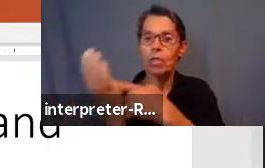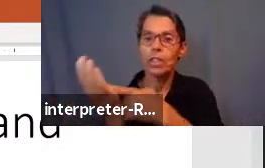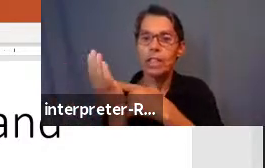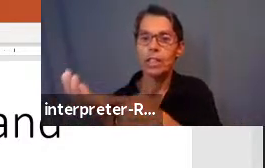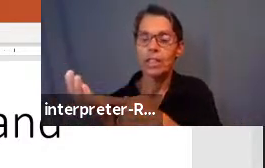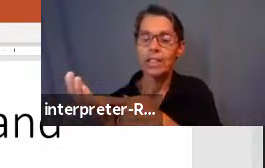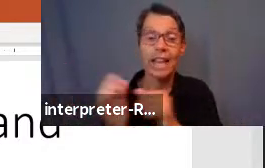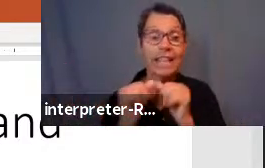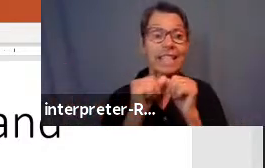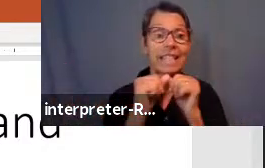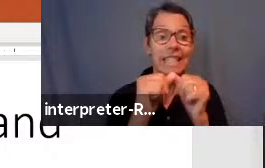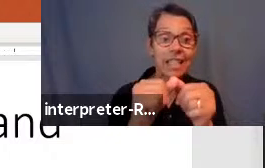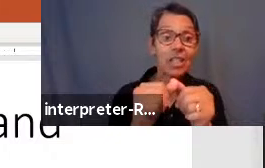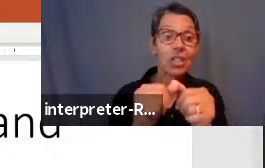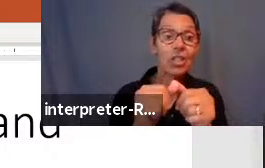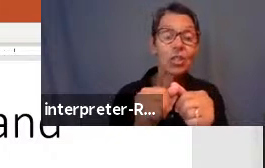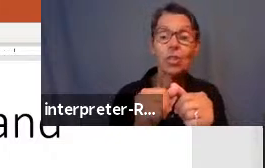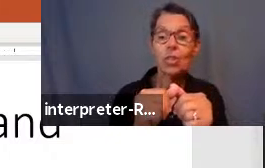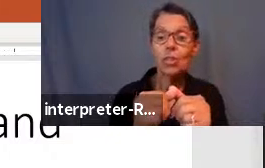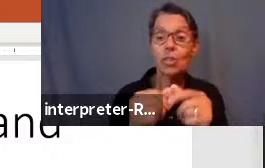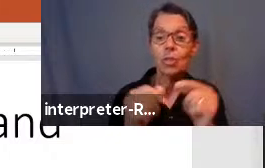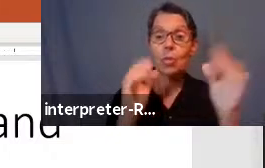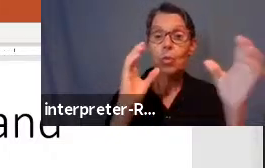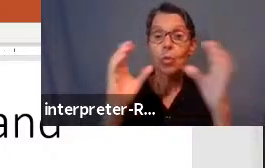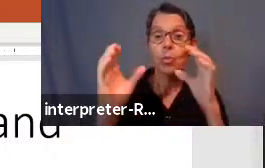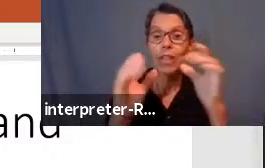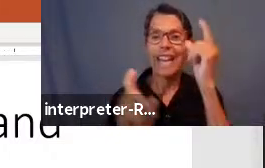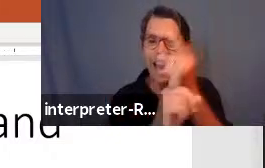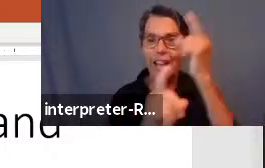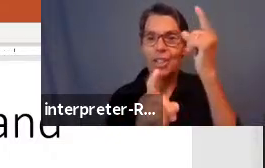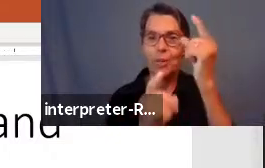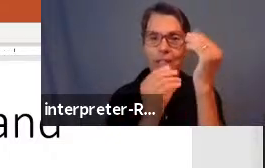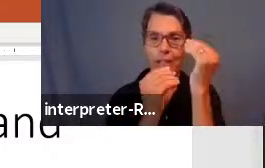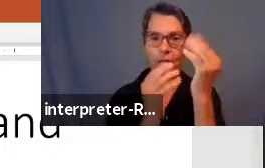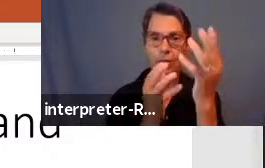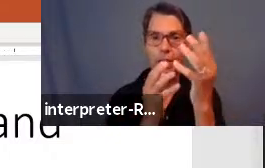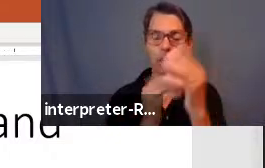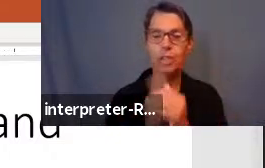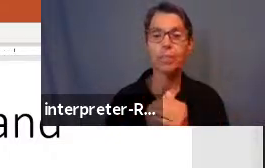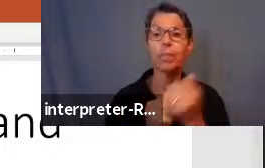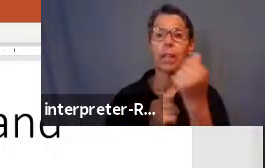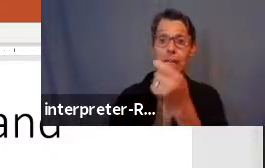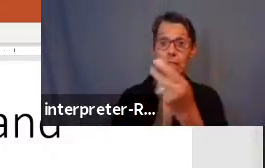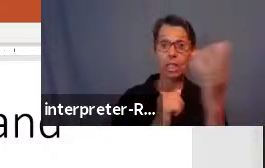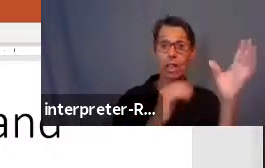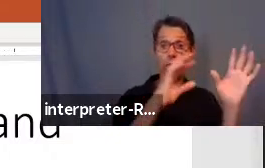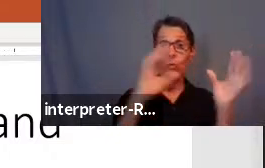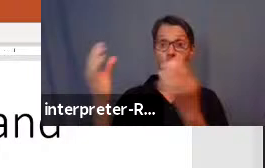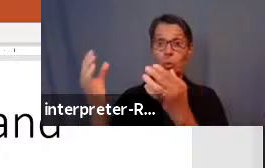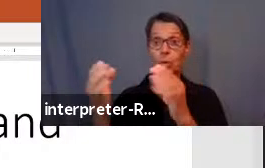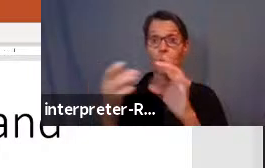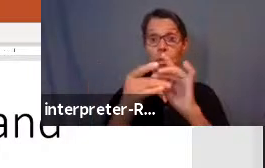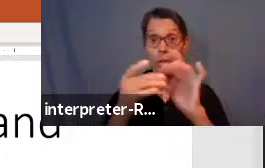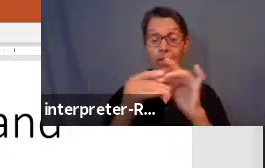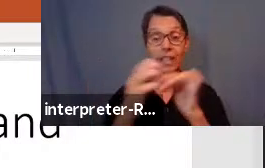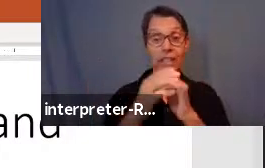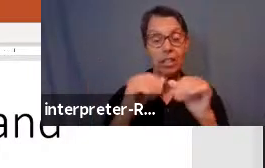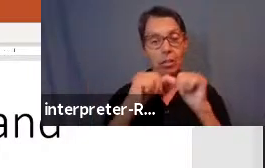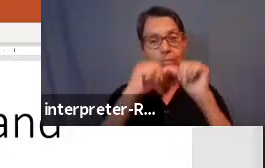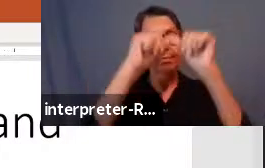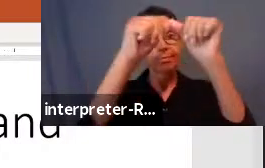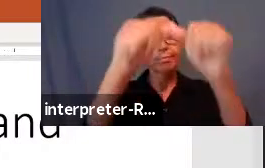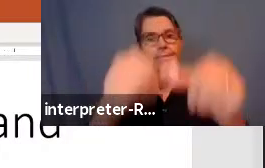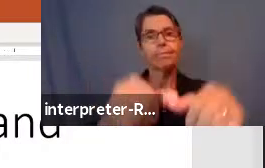effort to communicate accurate information. And I think several groups noted that this is a long haul